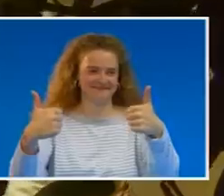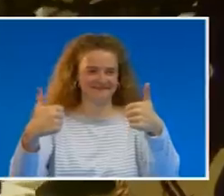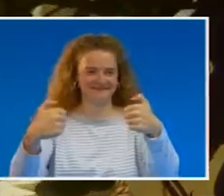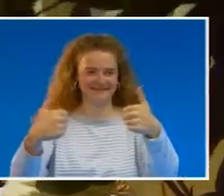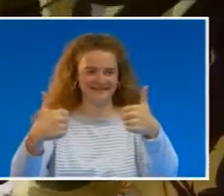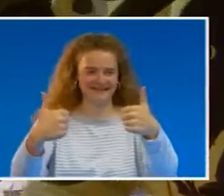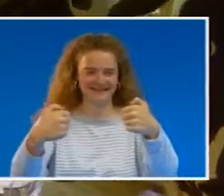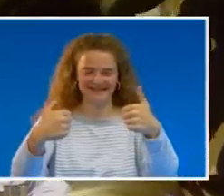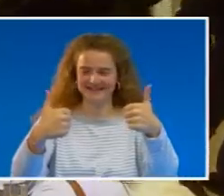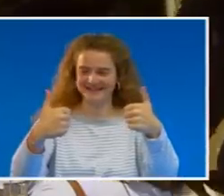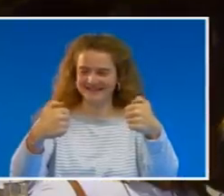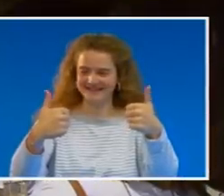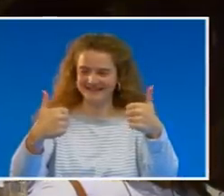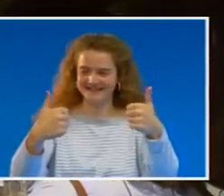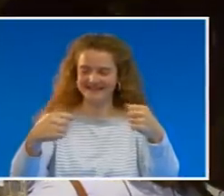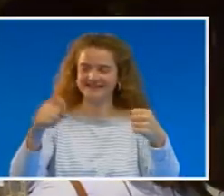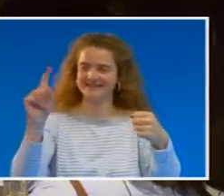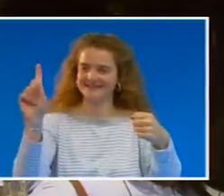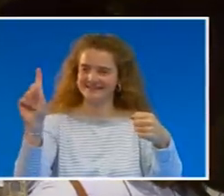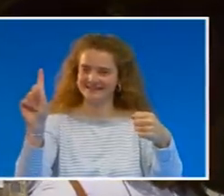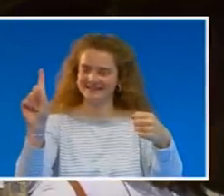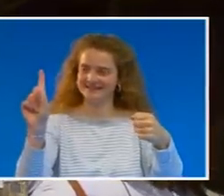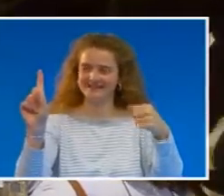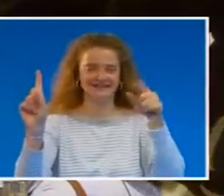Here I am, how do you do?